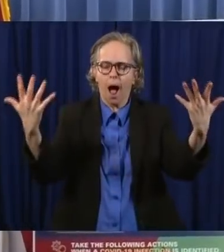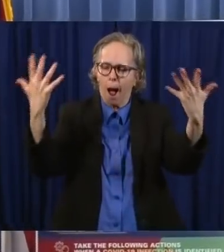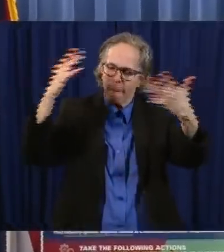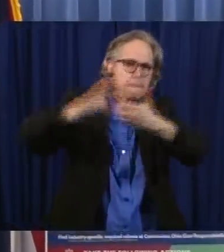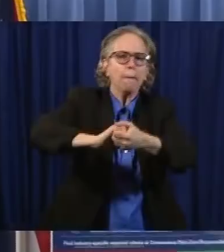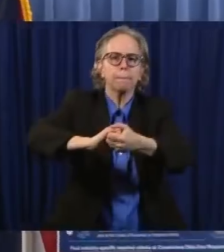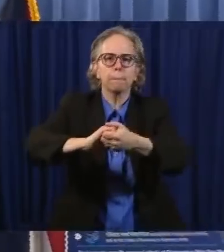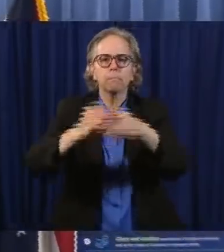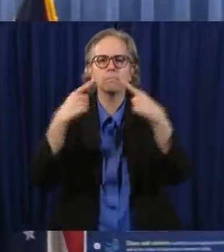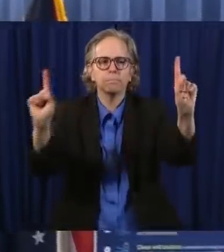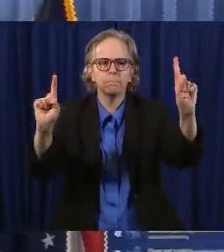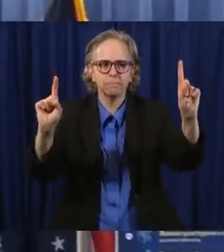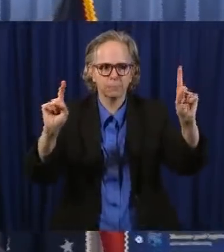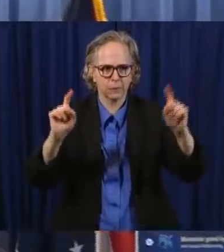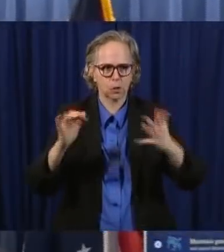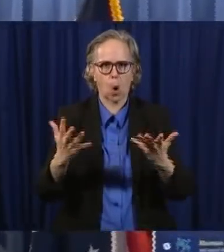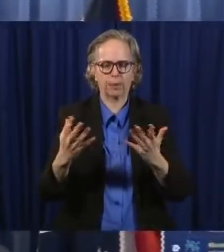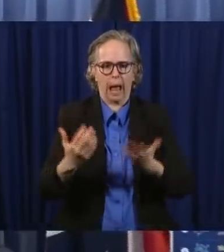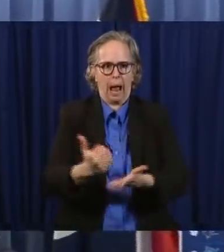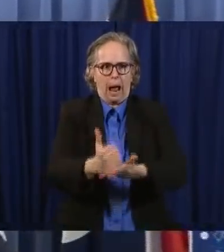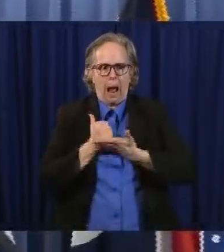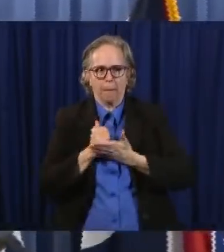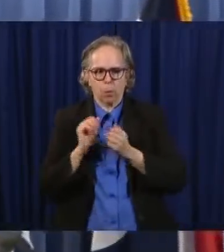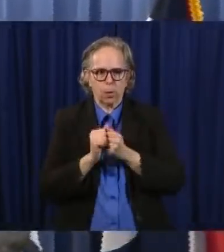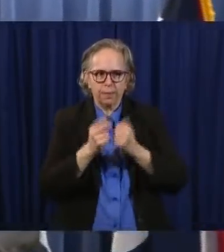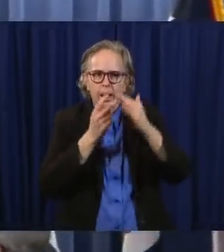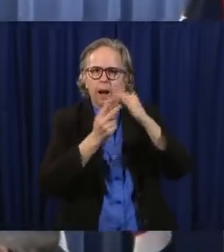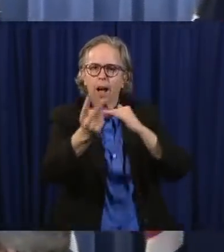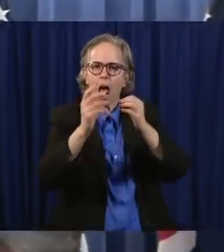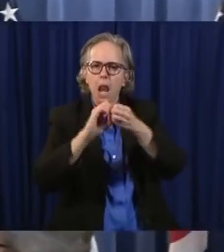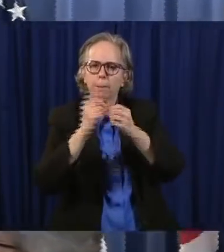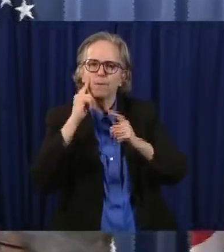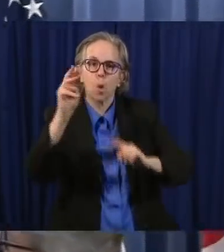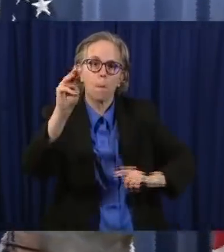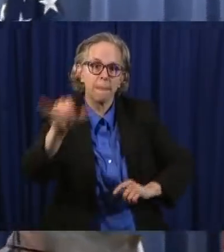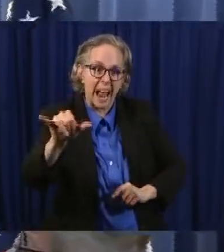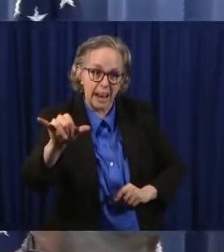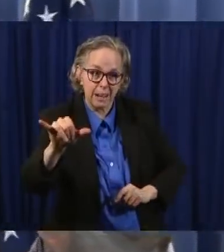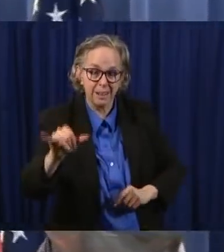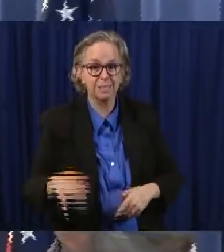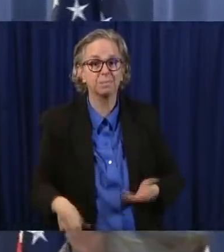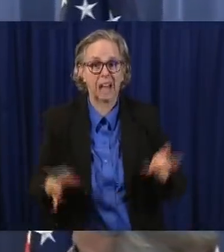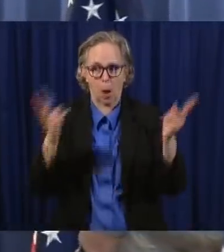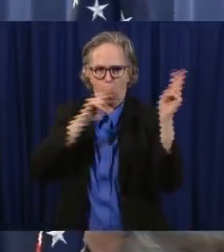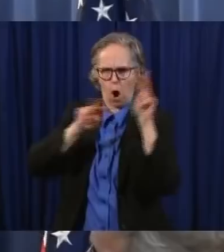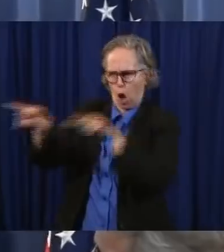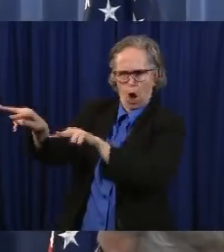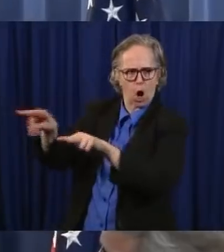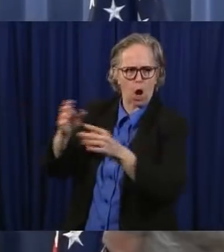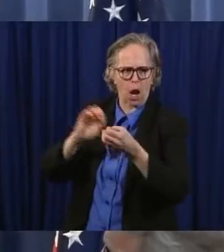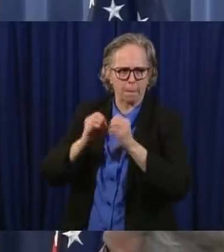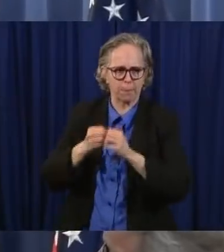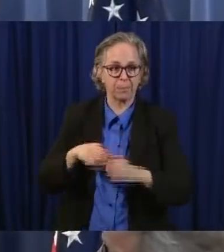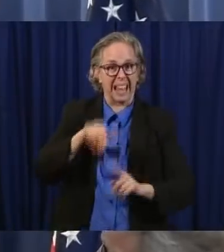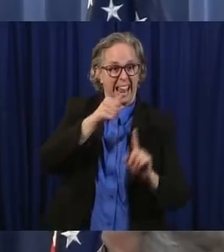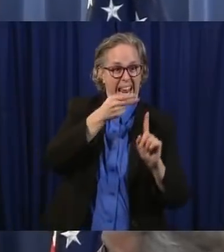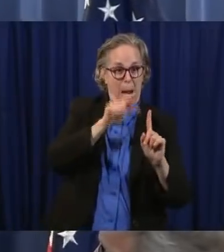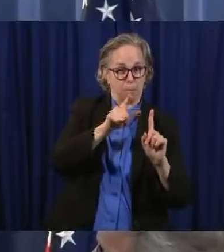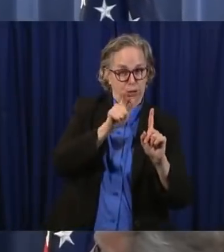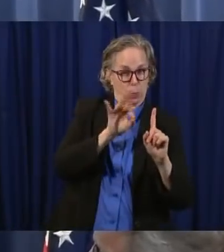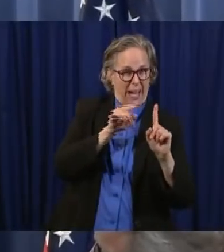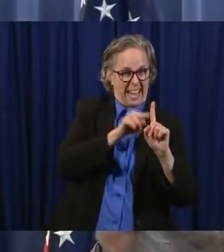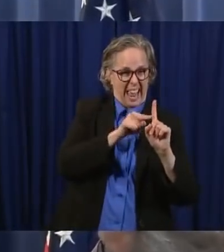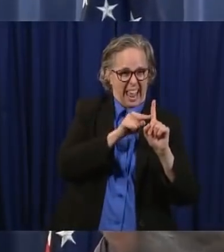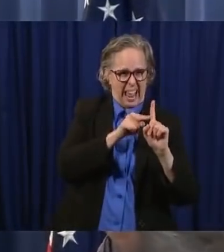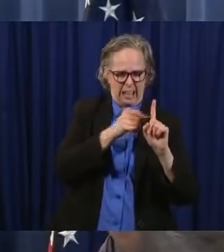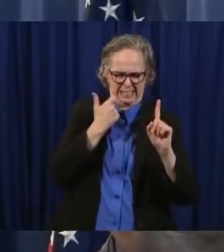what our projection is. We'll start April 29th, that's this Wednesday, And you'll see at the top in white